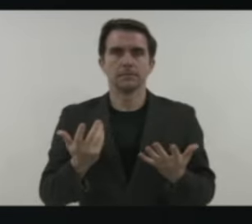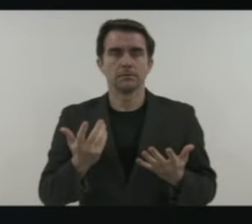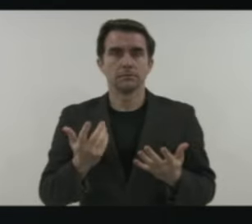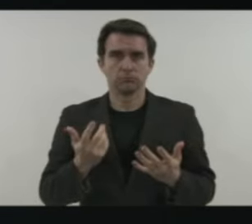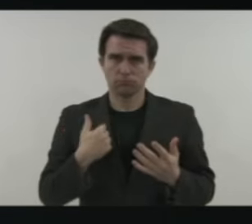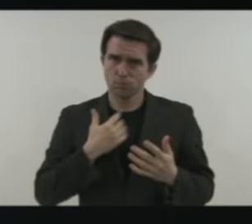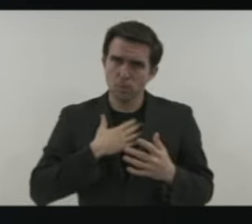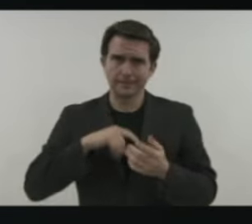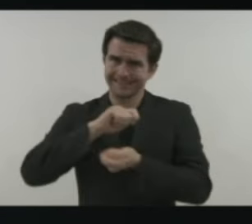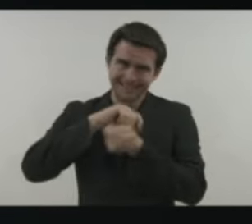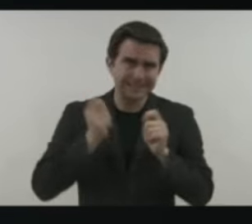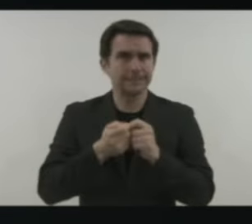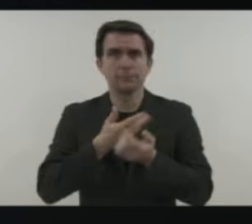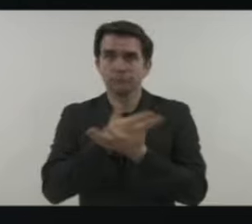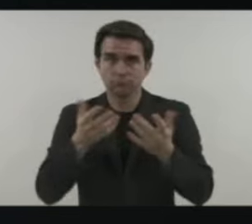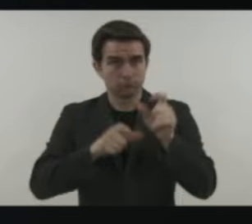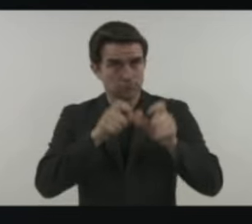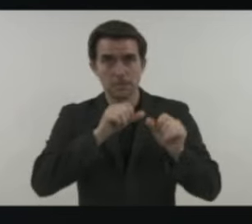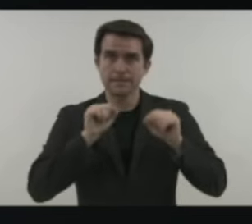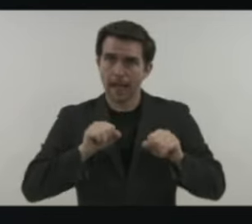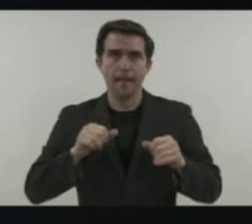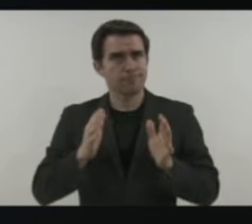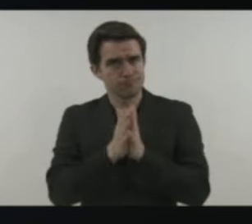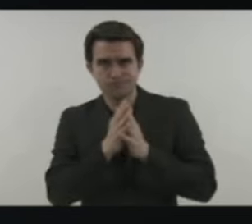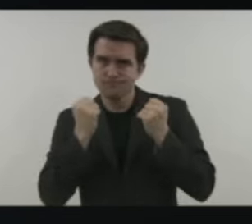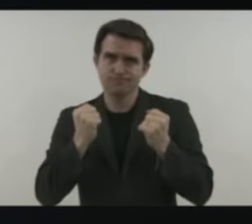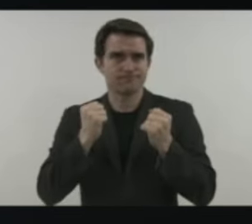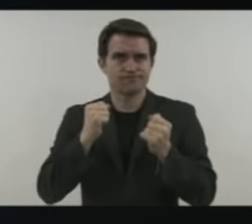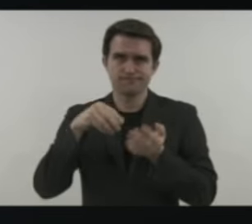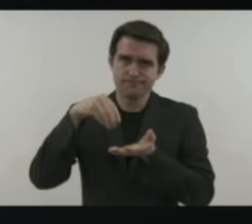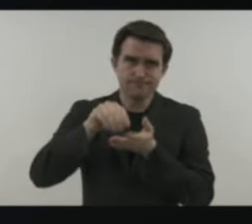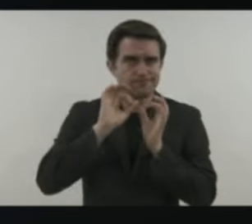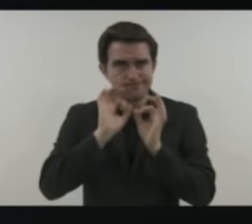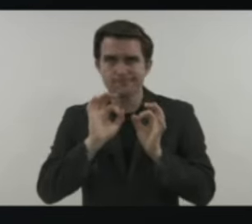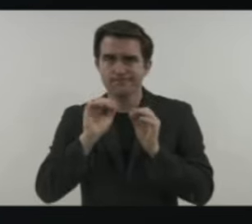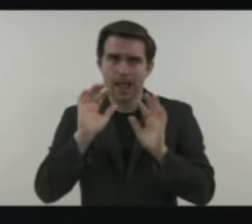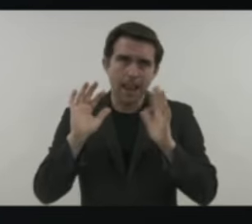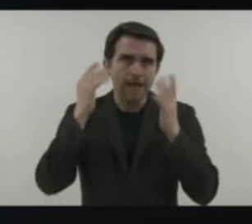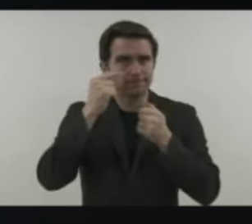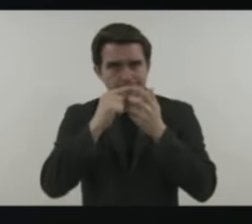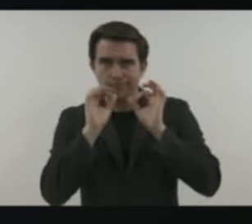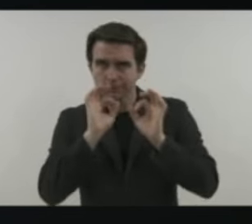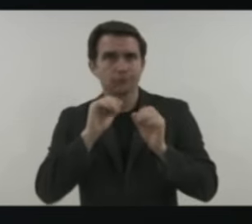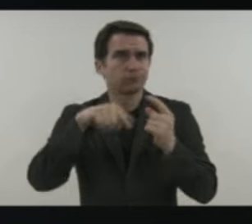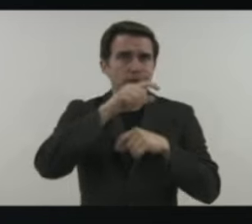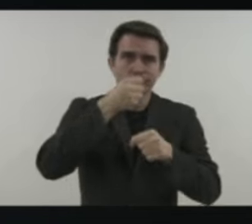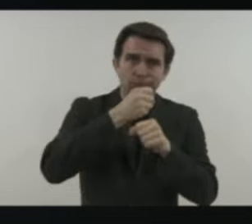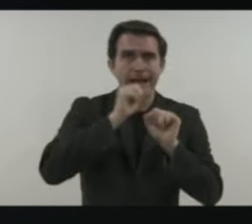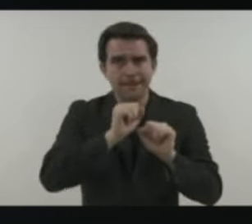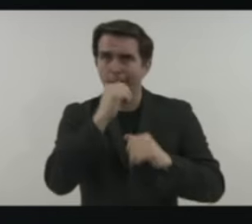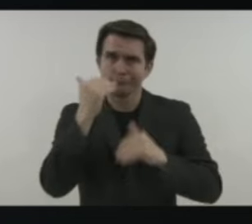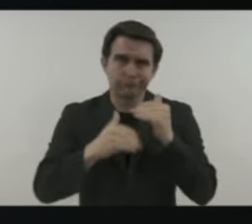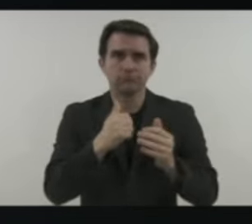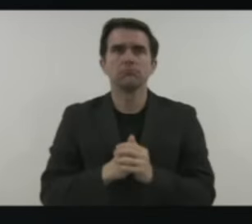Europe. Europe is a leader in renewable energy, but we still have higher energy prices than anyone